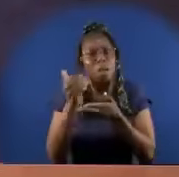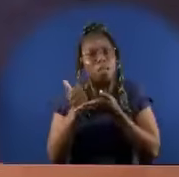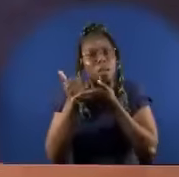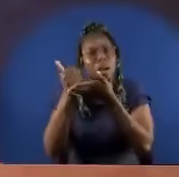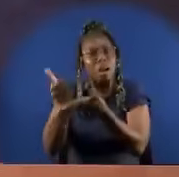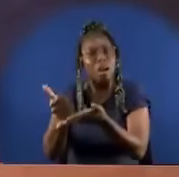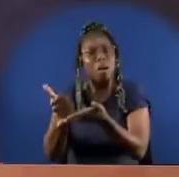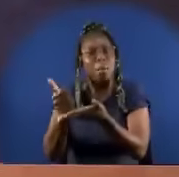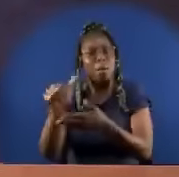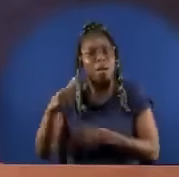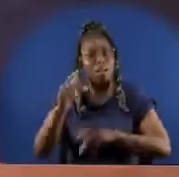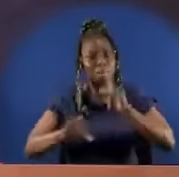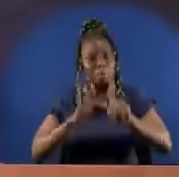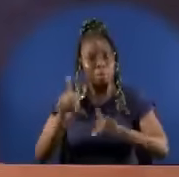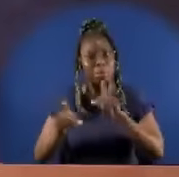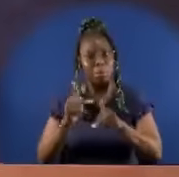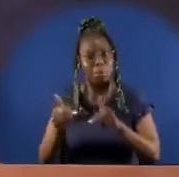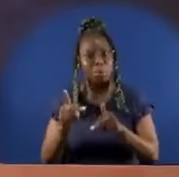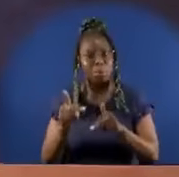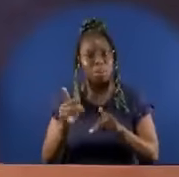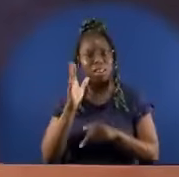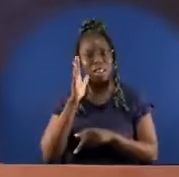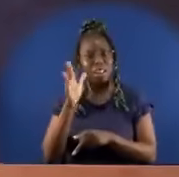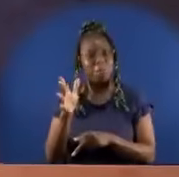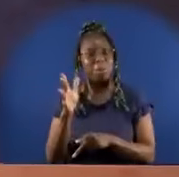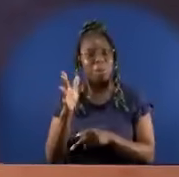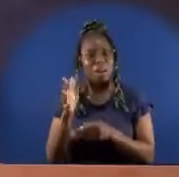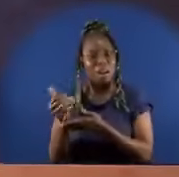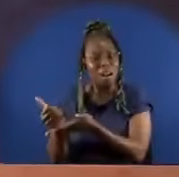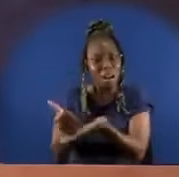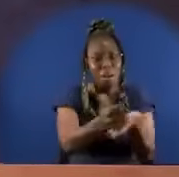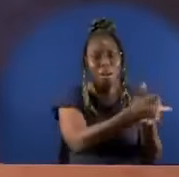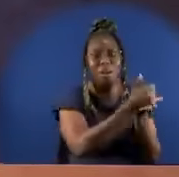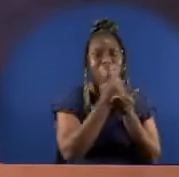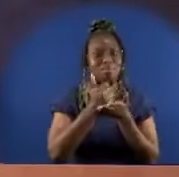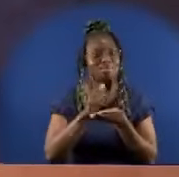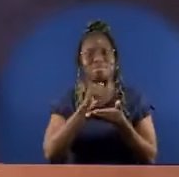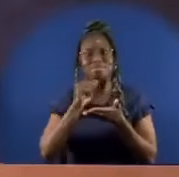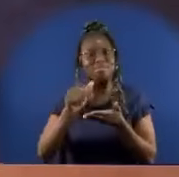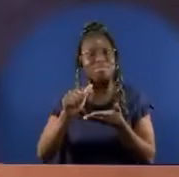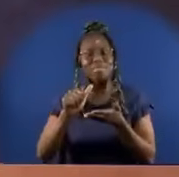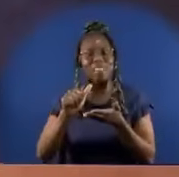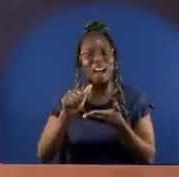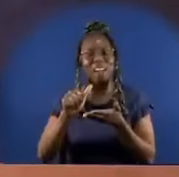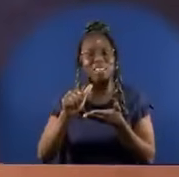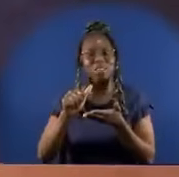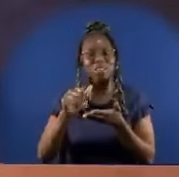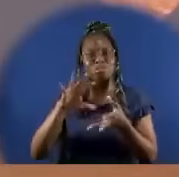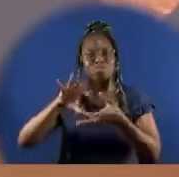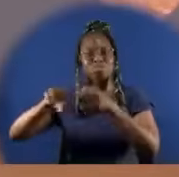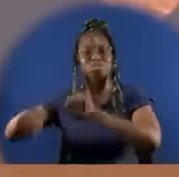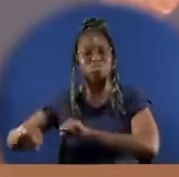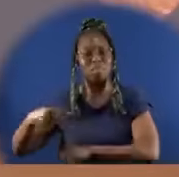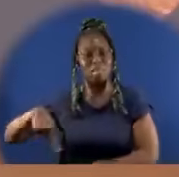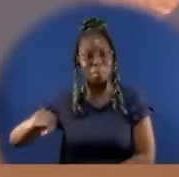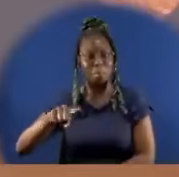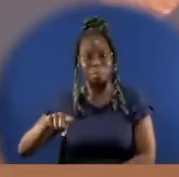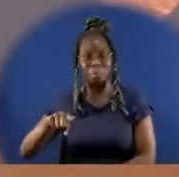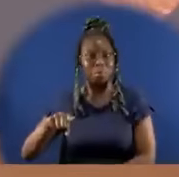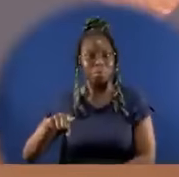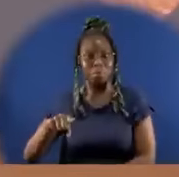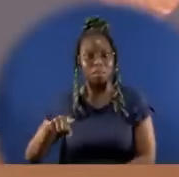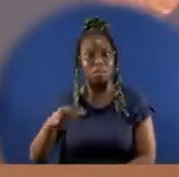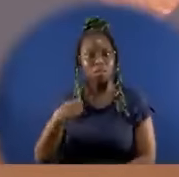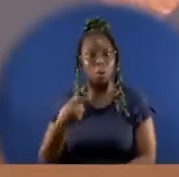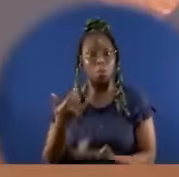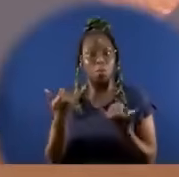and prosperity instead of bringing people down with our words. I submit this Sunday afternoon that you and I